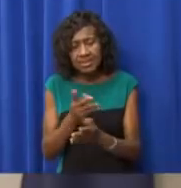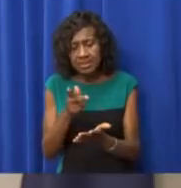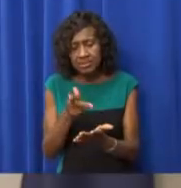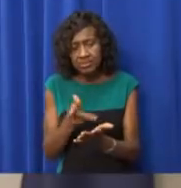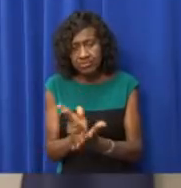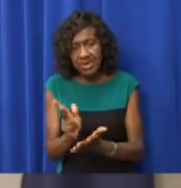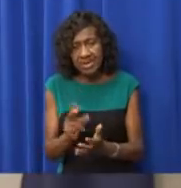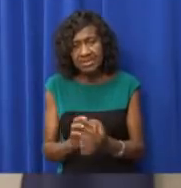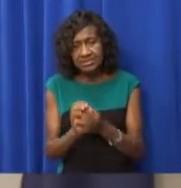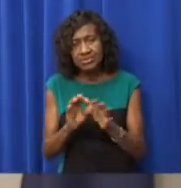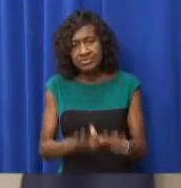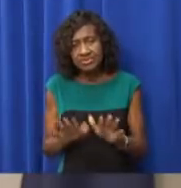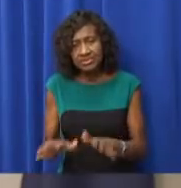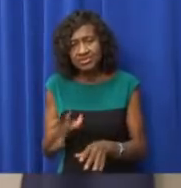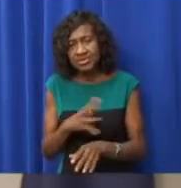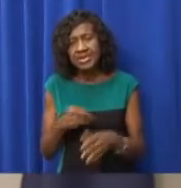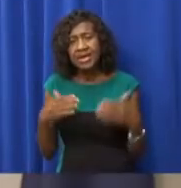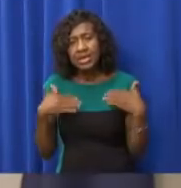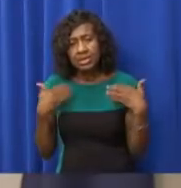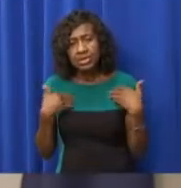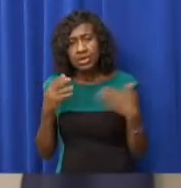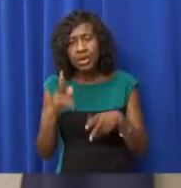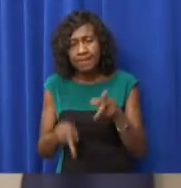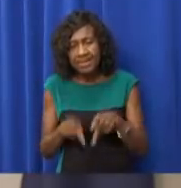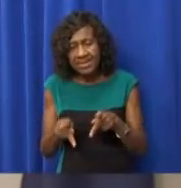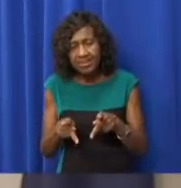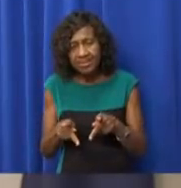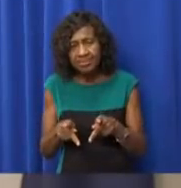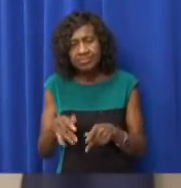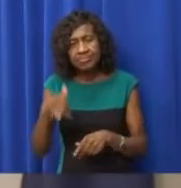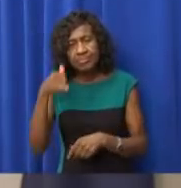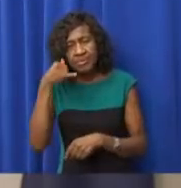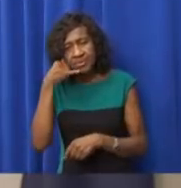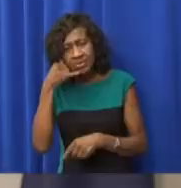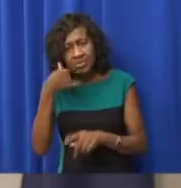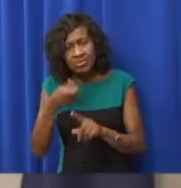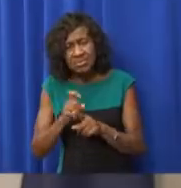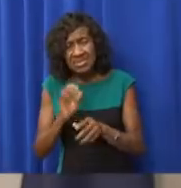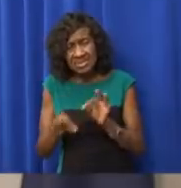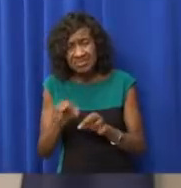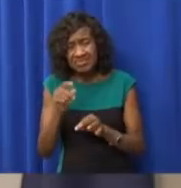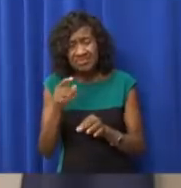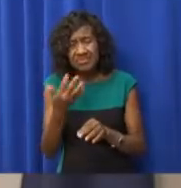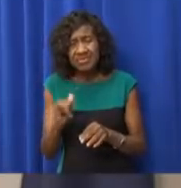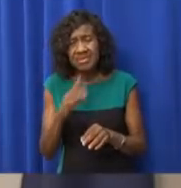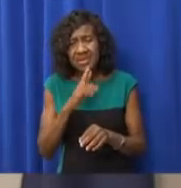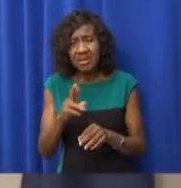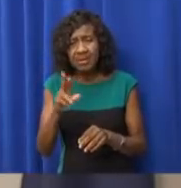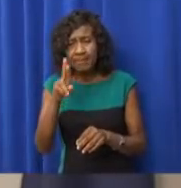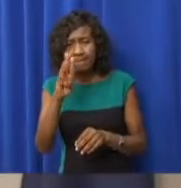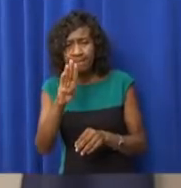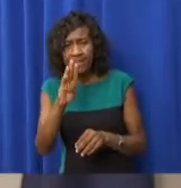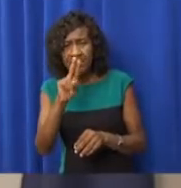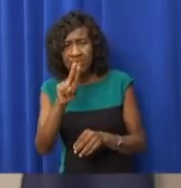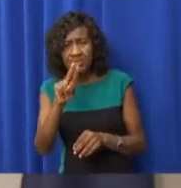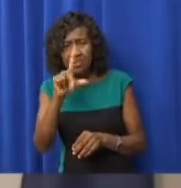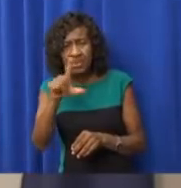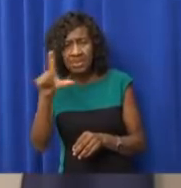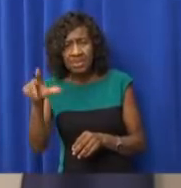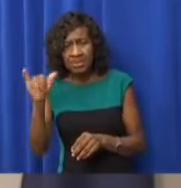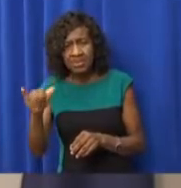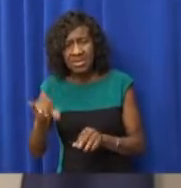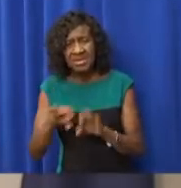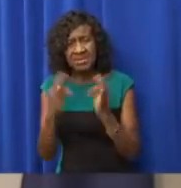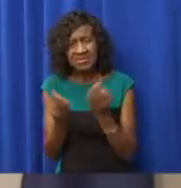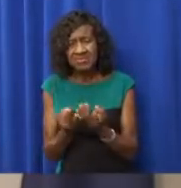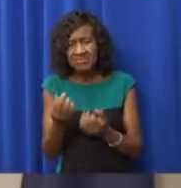people. They can call for any reason such as bullying, relationships, family